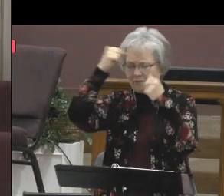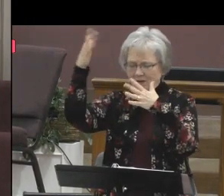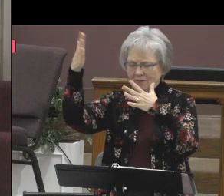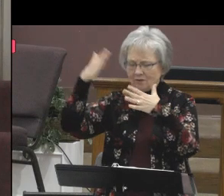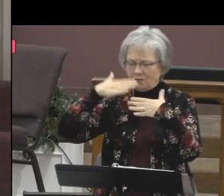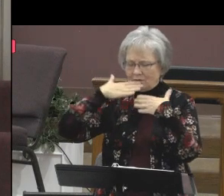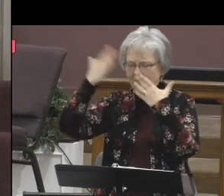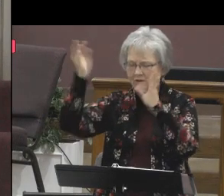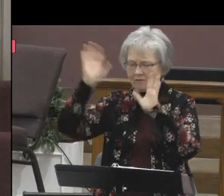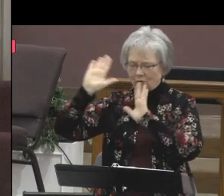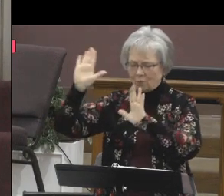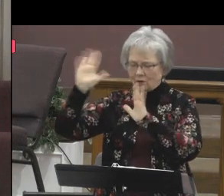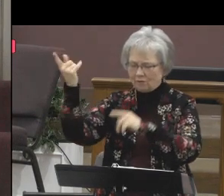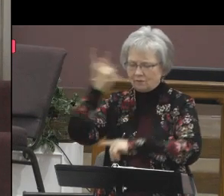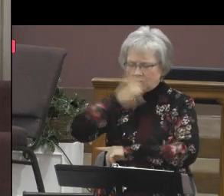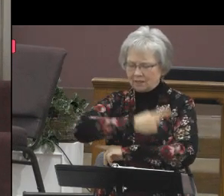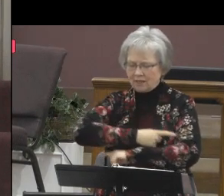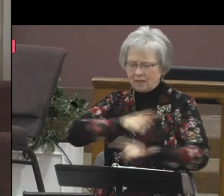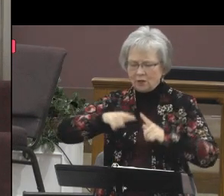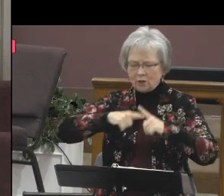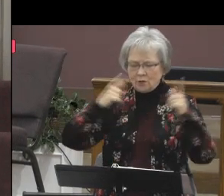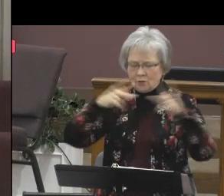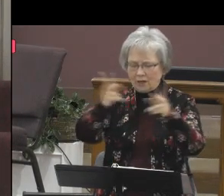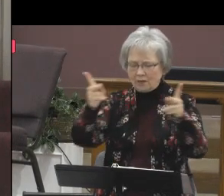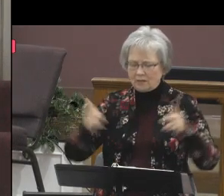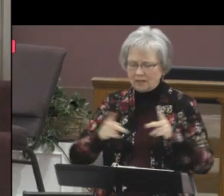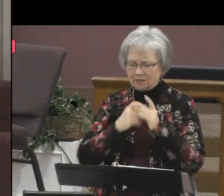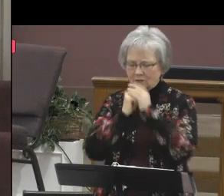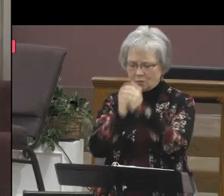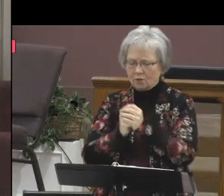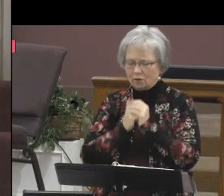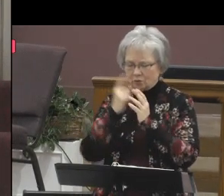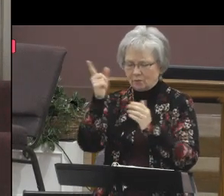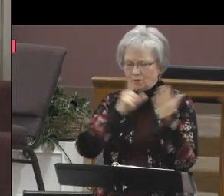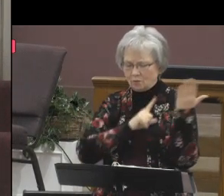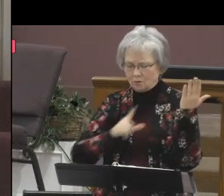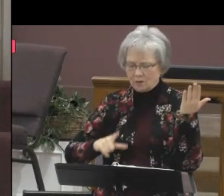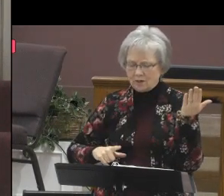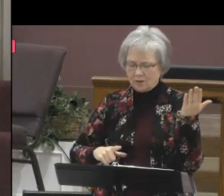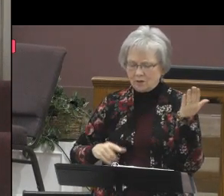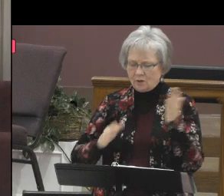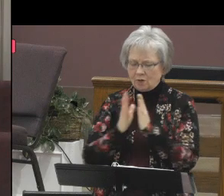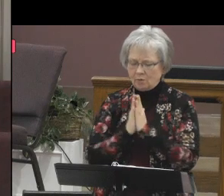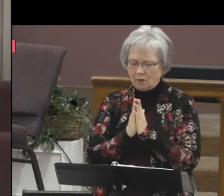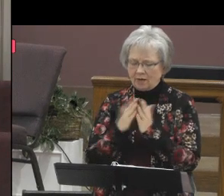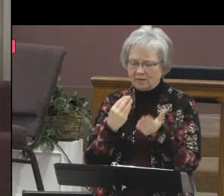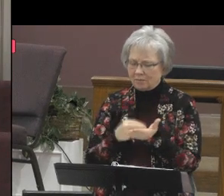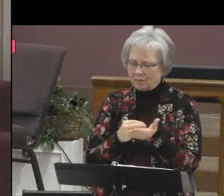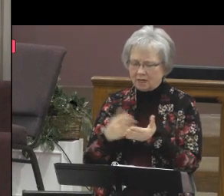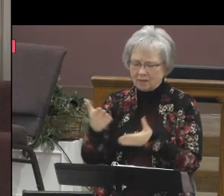wonderful day, a great place to come and worship You, dear Lord. And we just pray that the money that we collect,